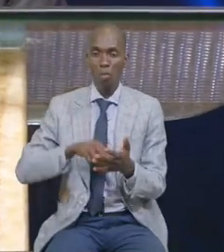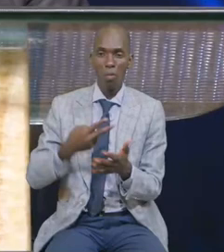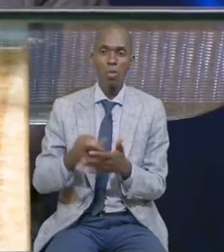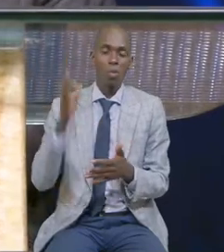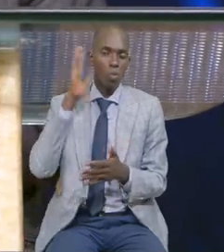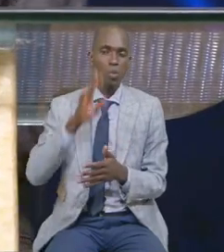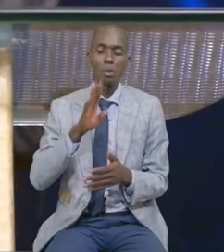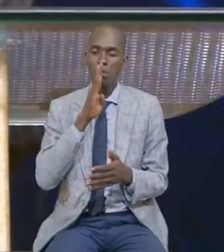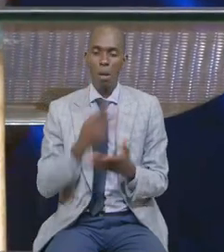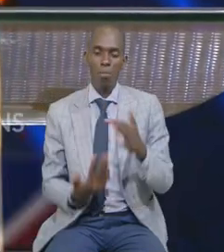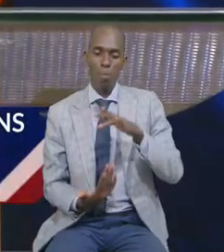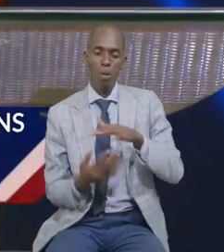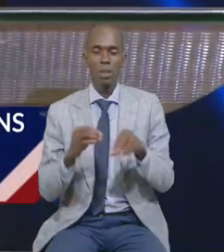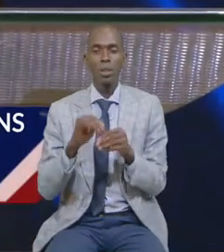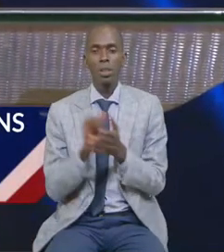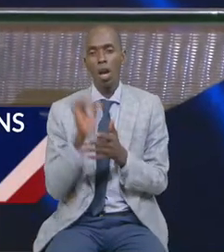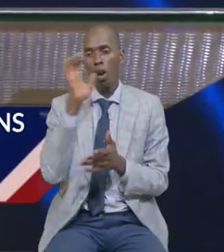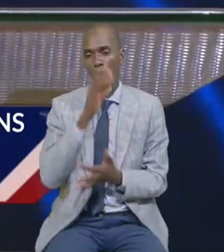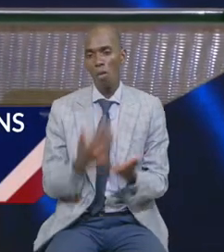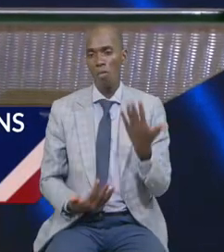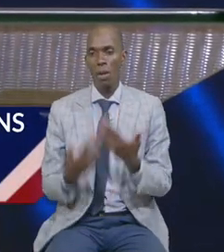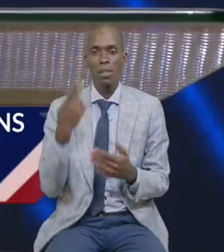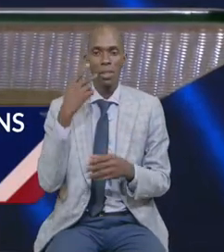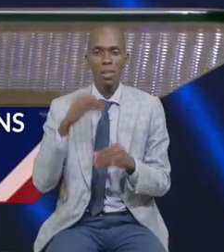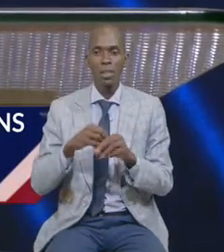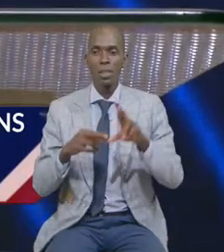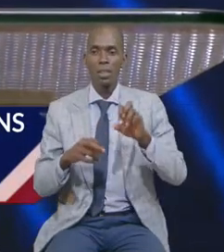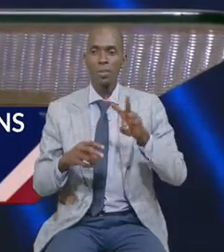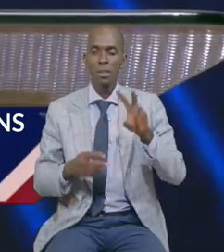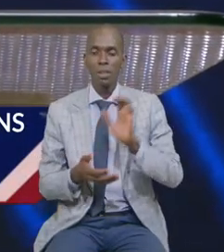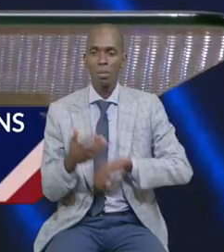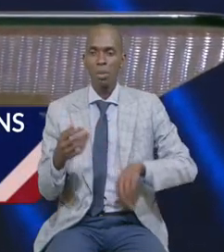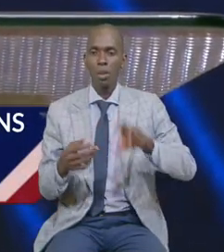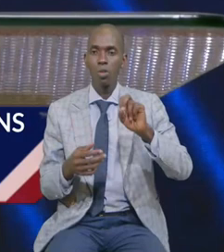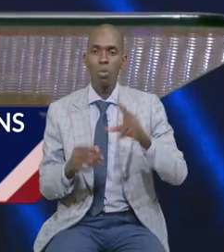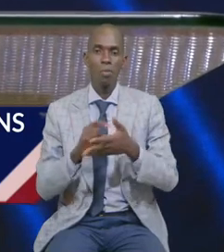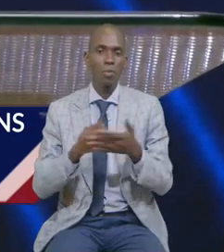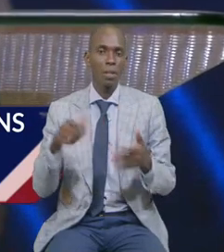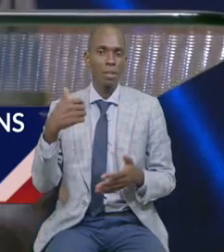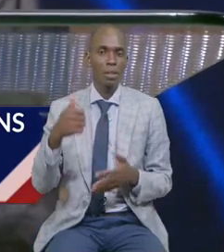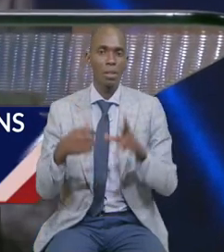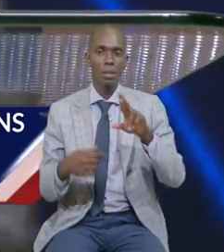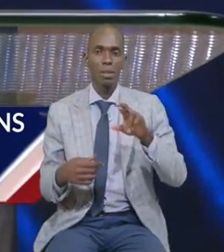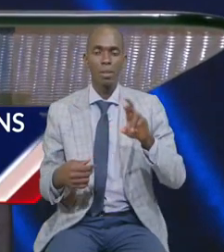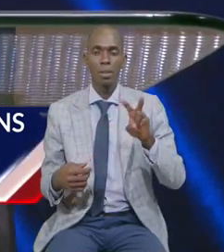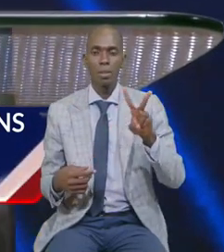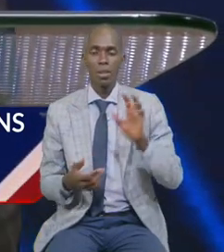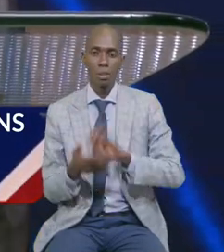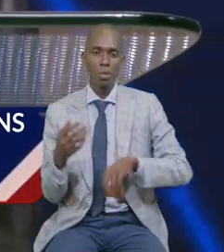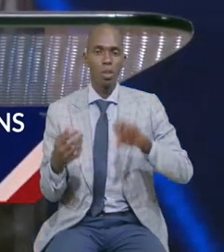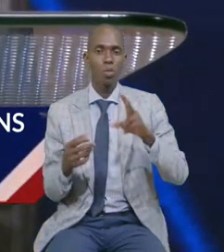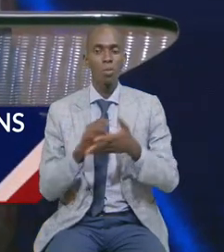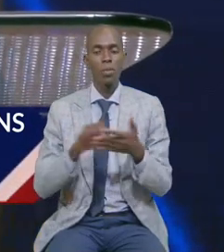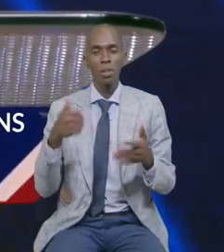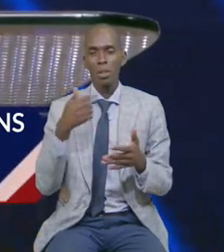chapter 12, and I'm reading from verse 10. Revelation chapter 12, and we're reading from verse 10. It says, and